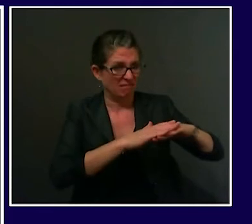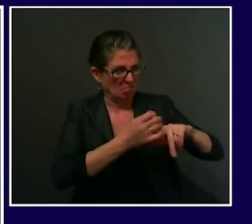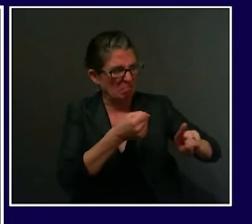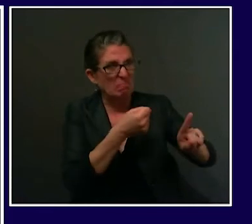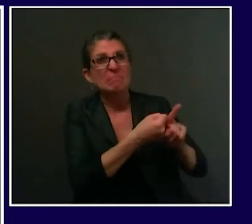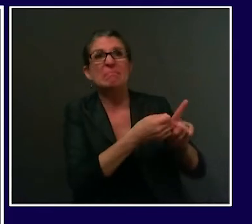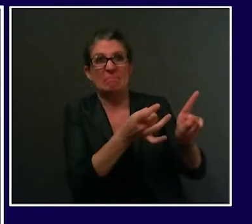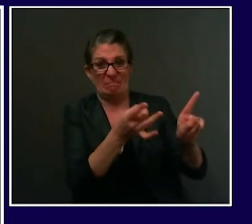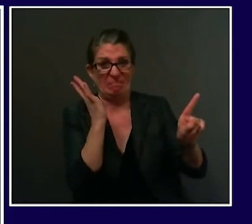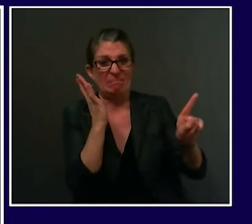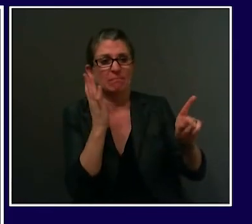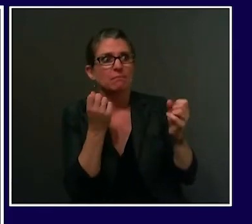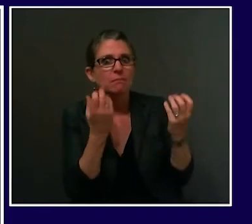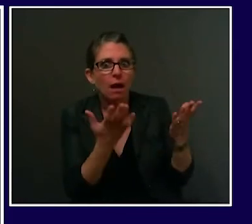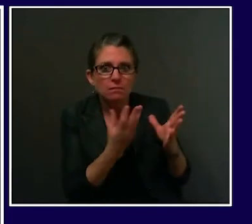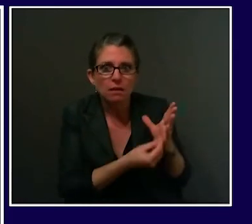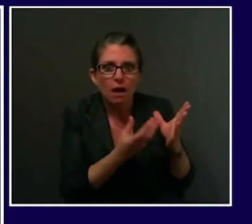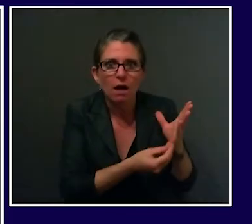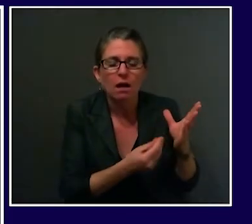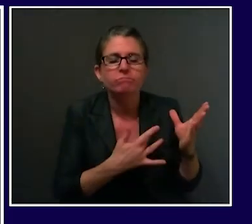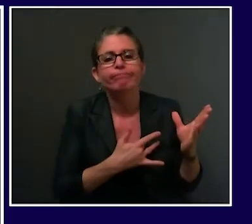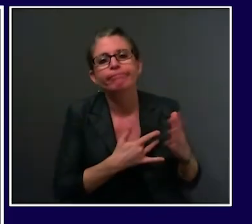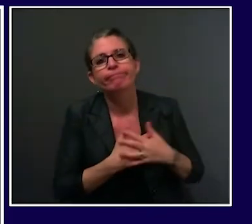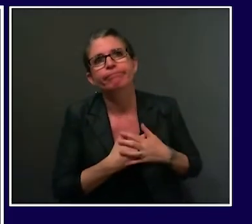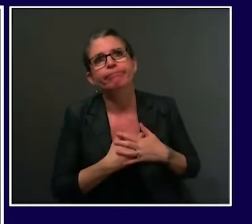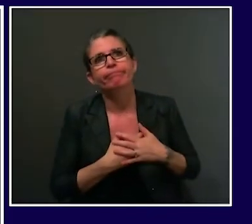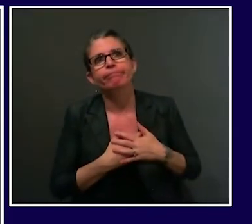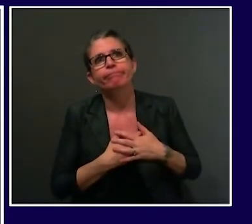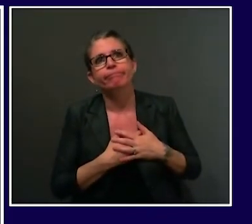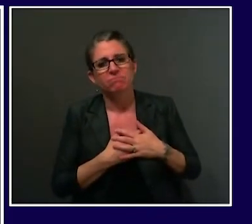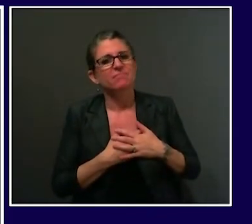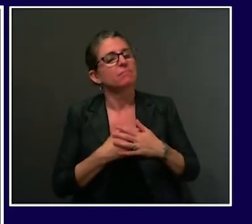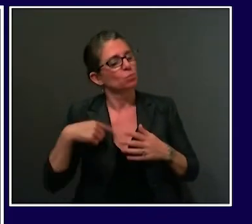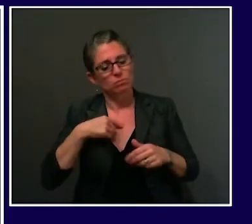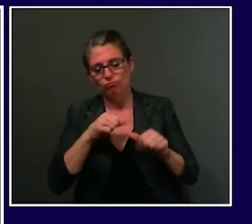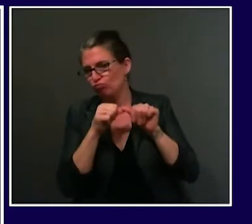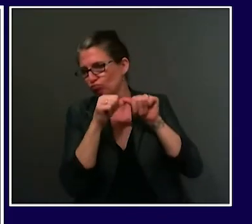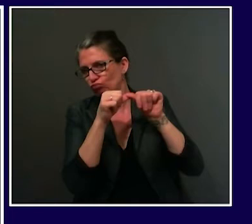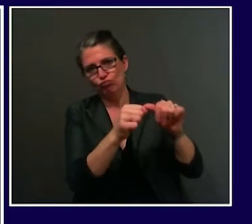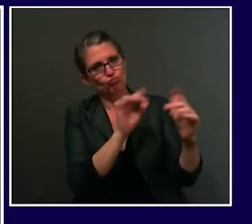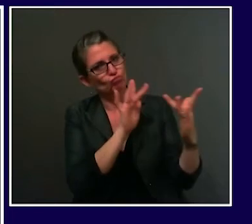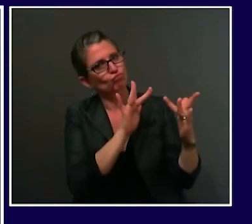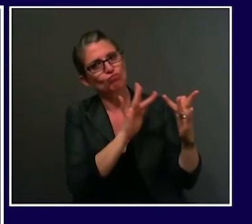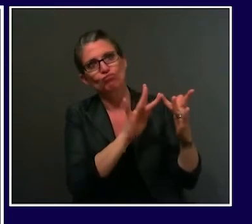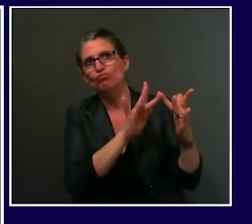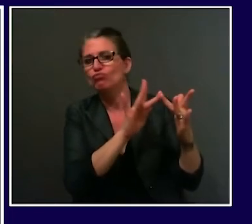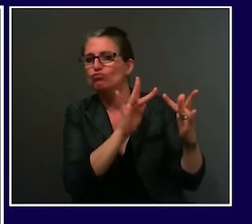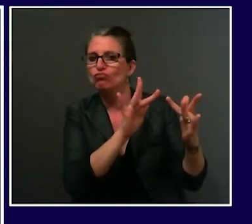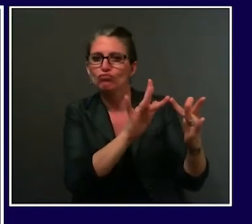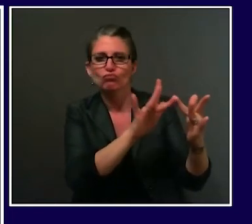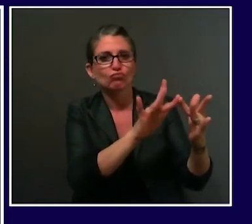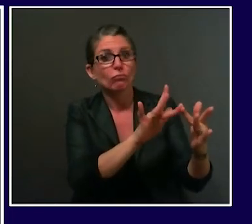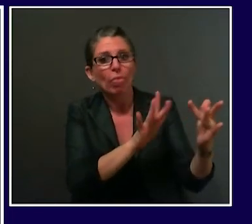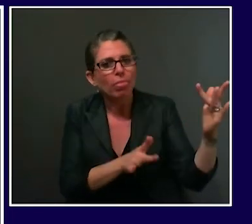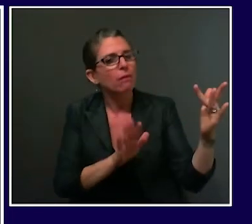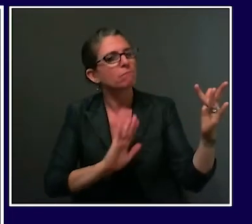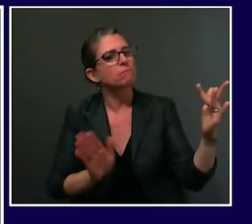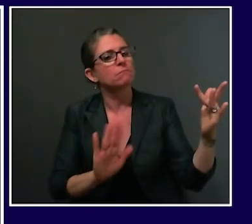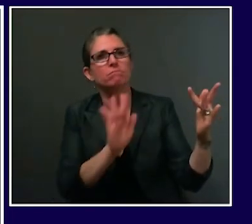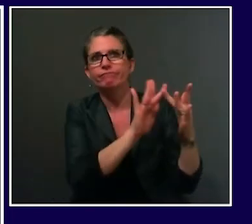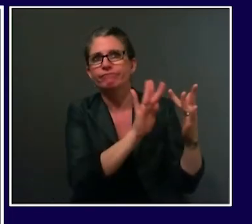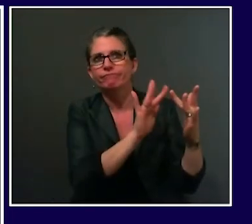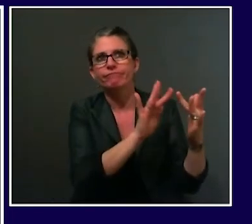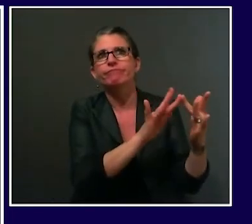been continuing to work with the facility on a going forward basis to try to prevent additional introductions of